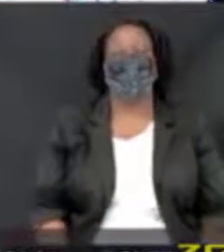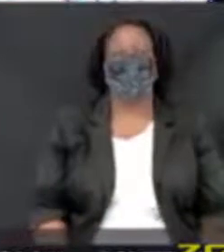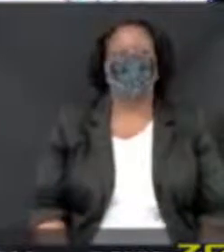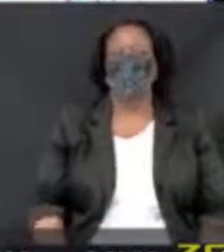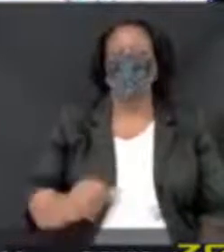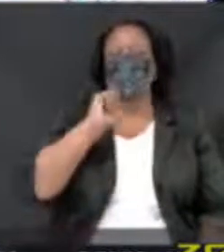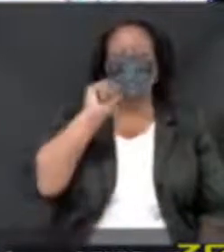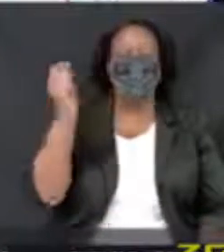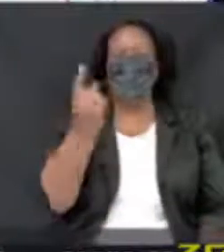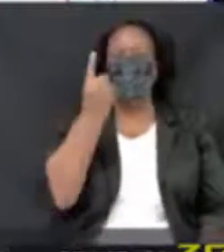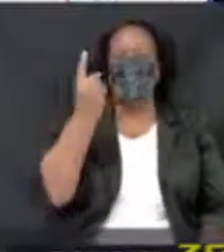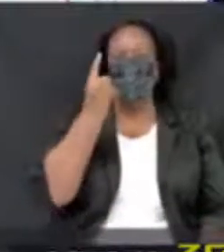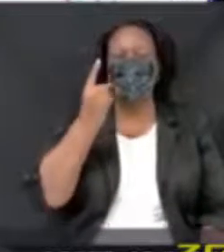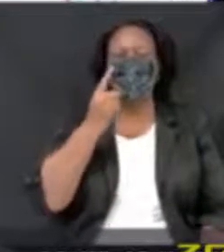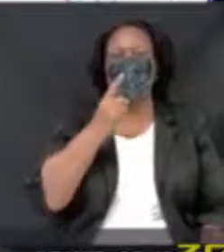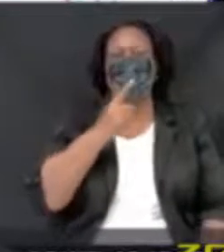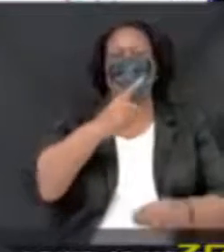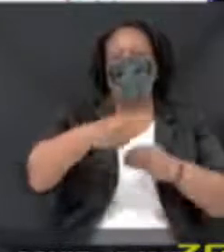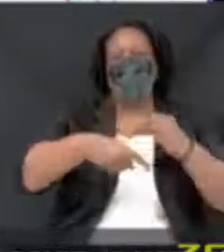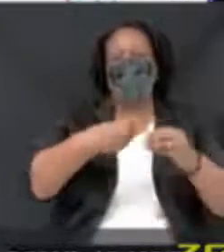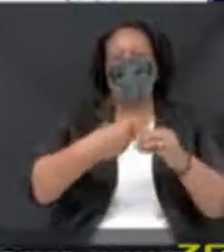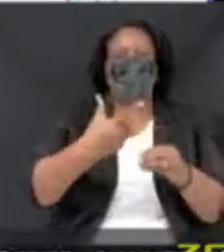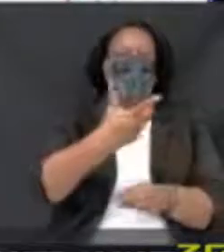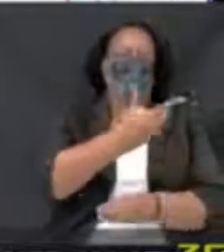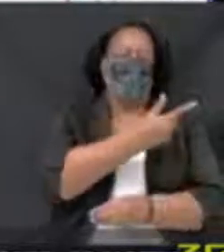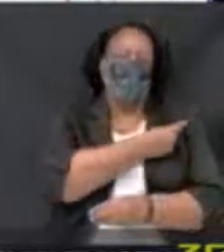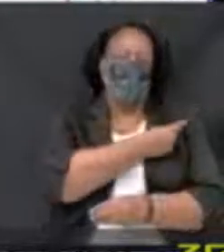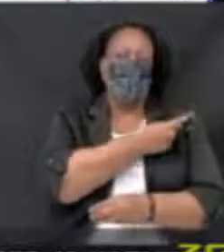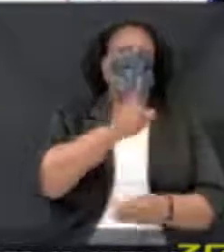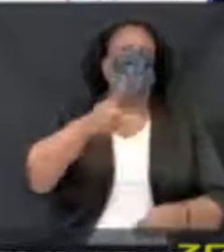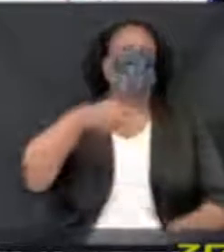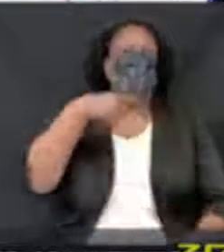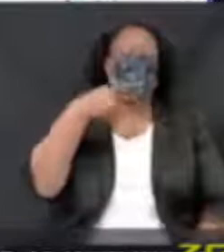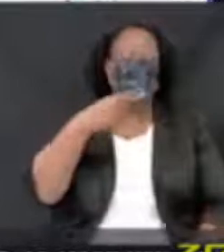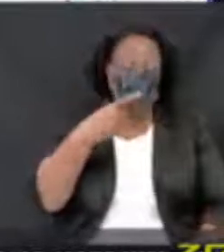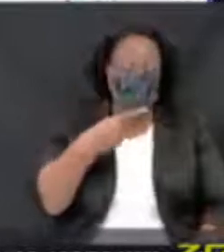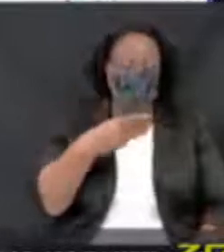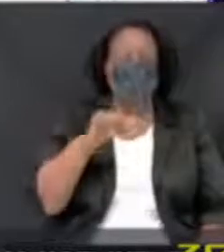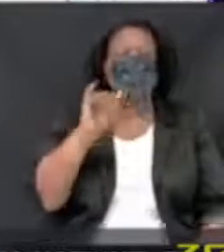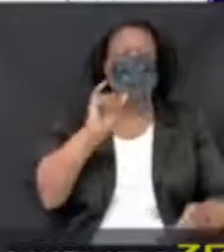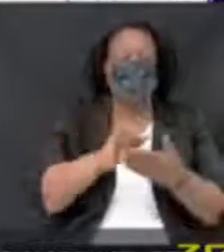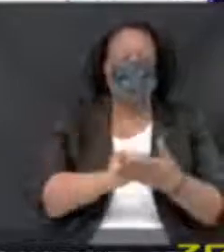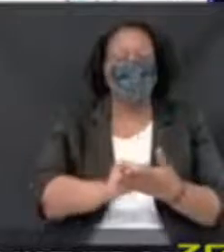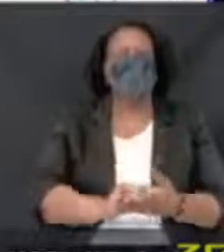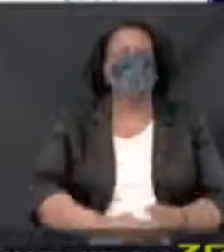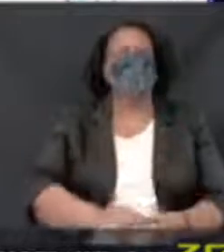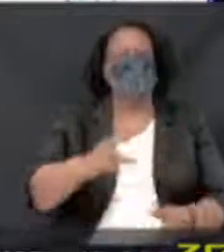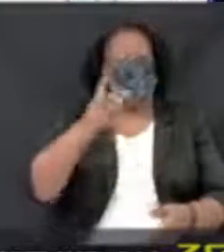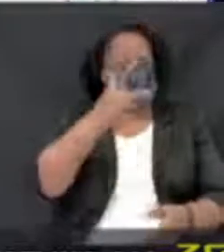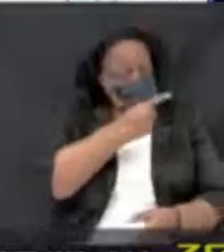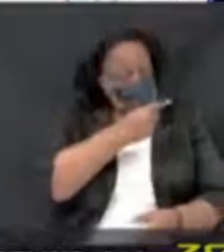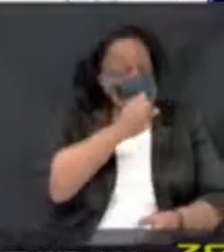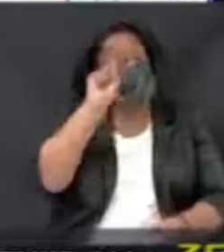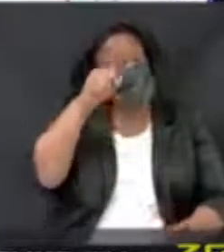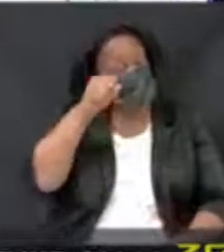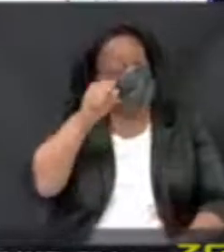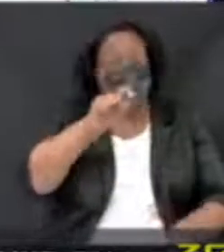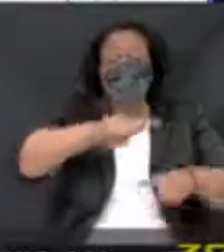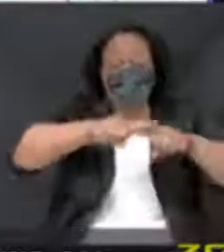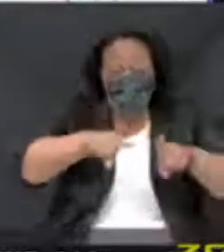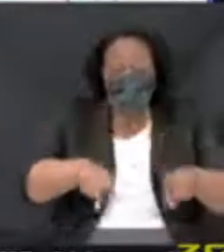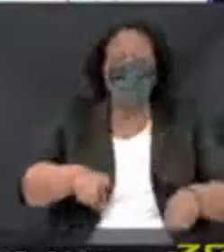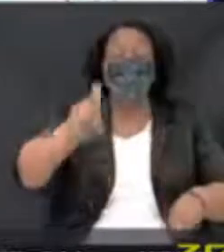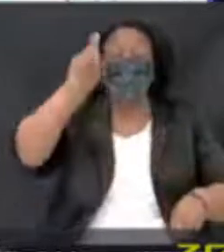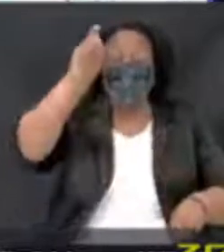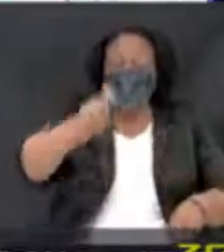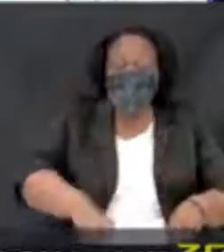vaccination, like some people will want to think, but he has spoken comprehensively, not only in terms of vaccination,